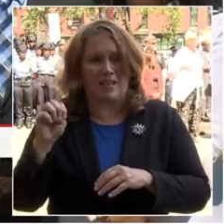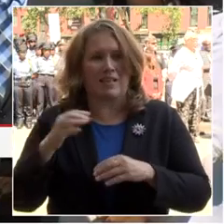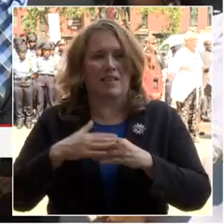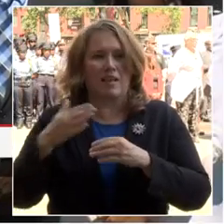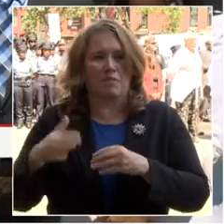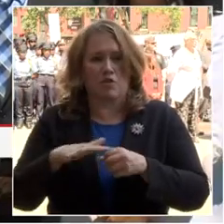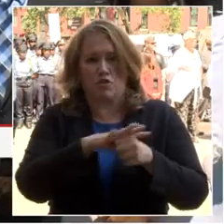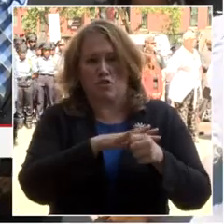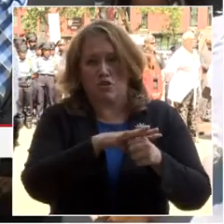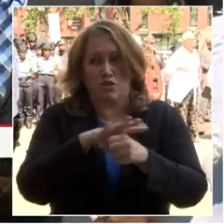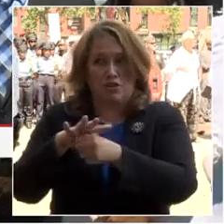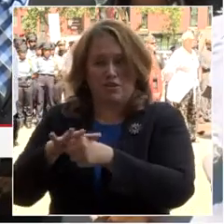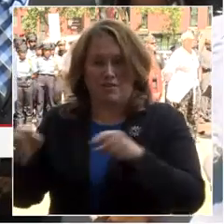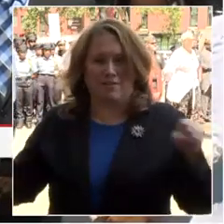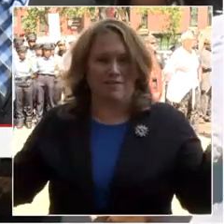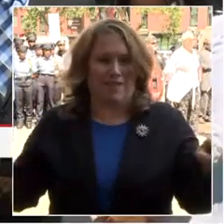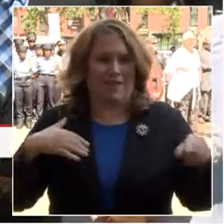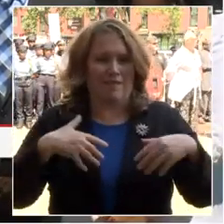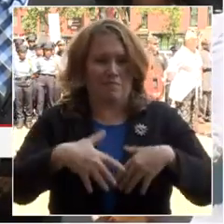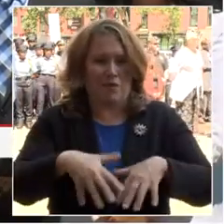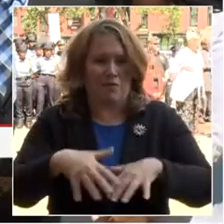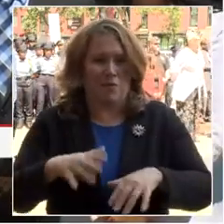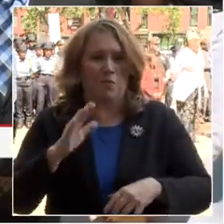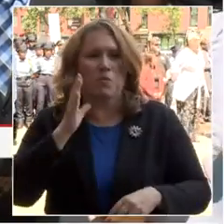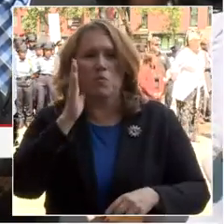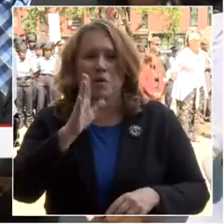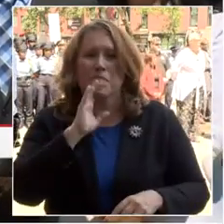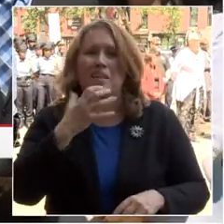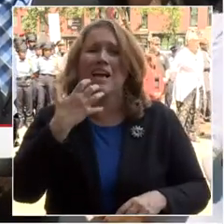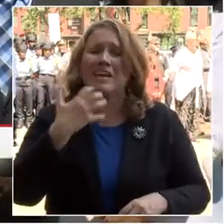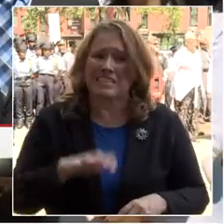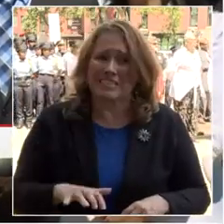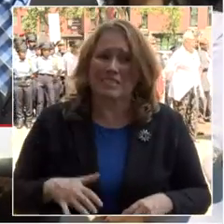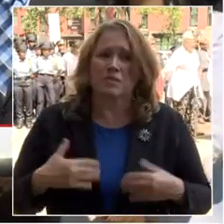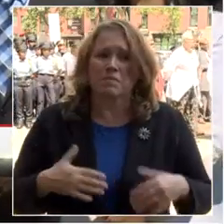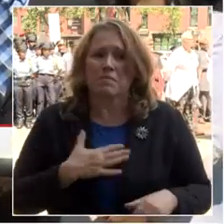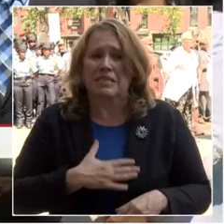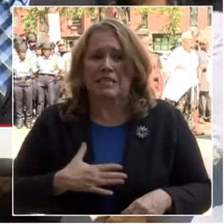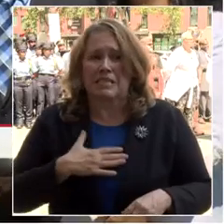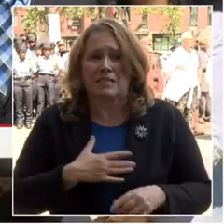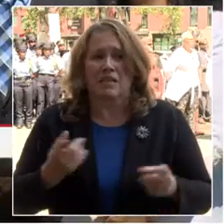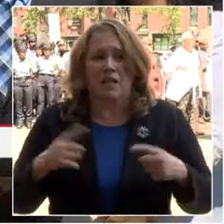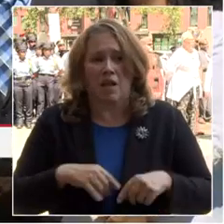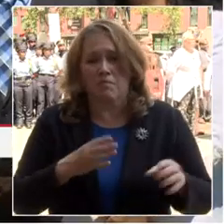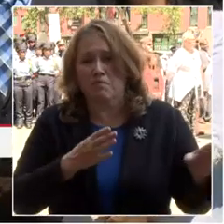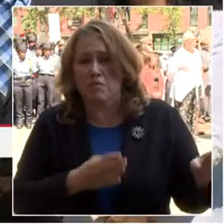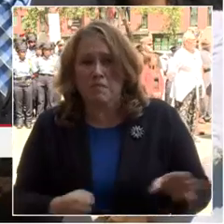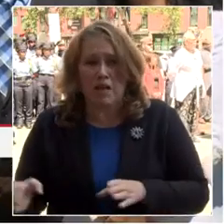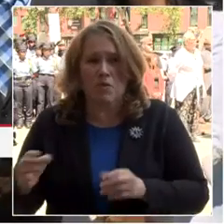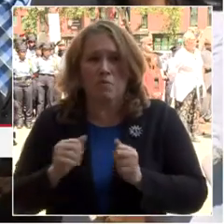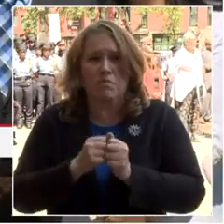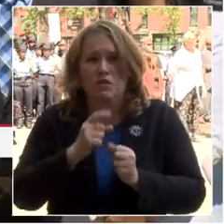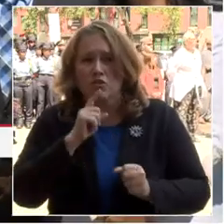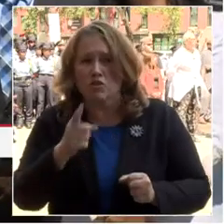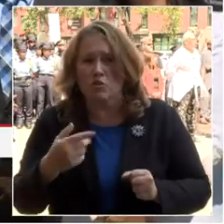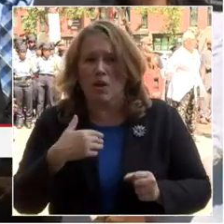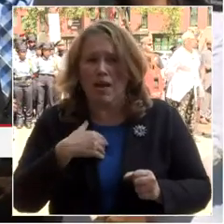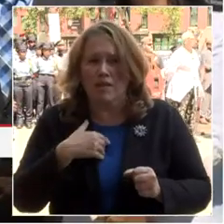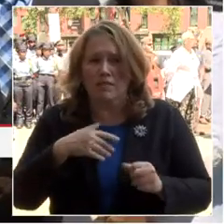the heat. As the mayor mentioned, it will be hot. Come prepared and review where you can enter and